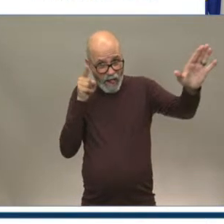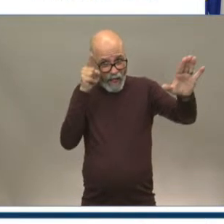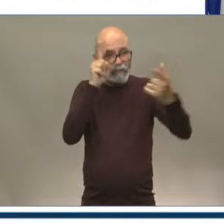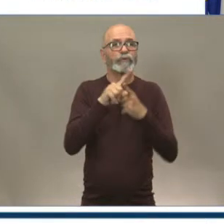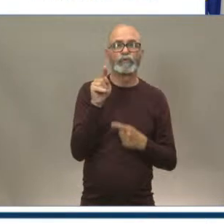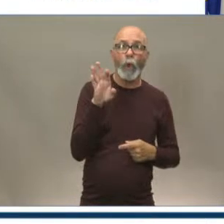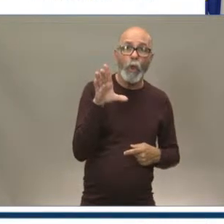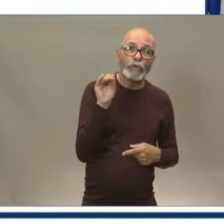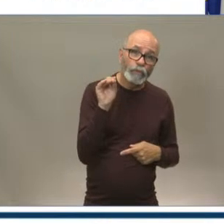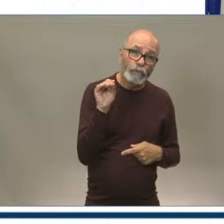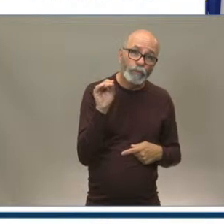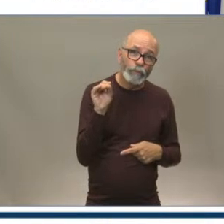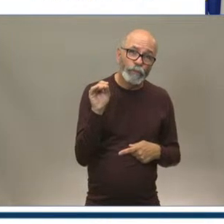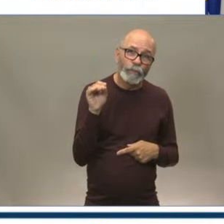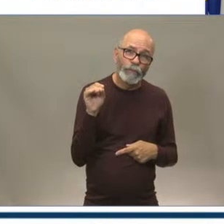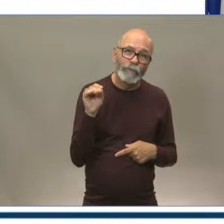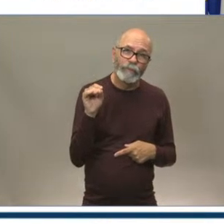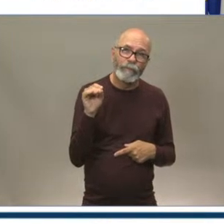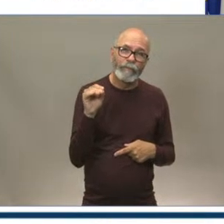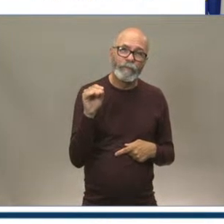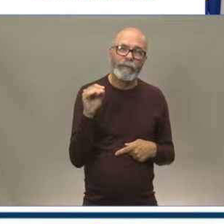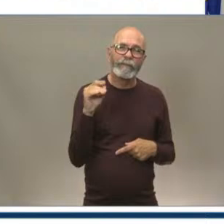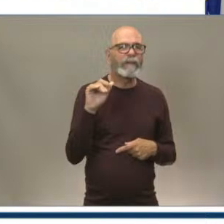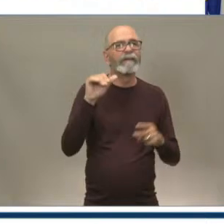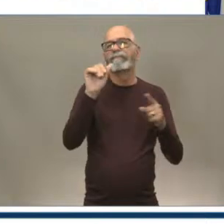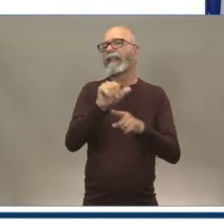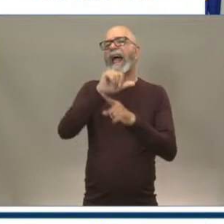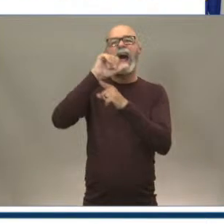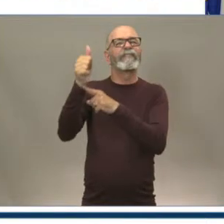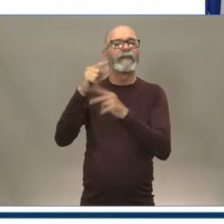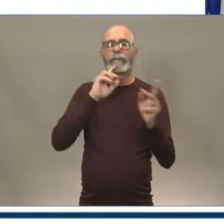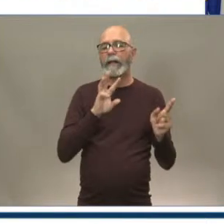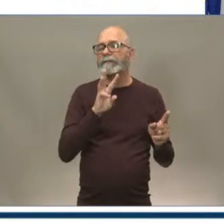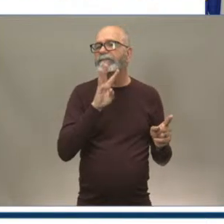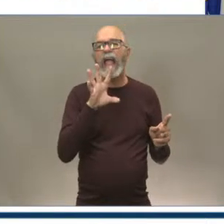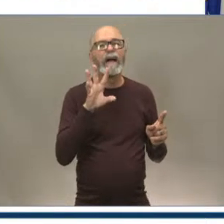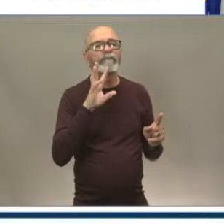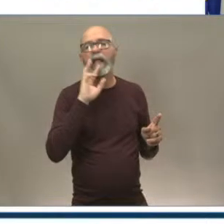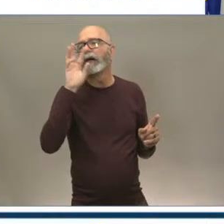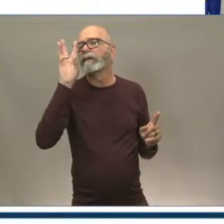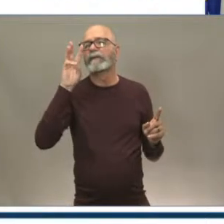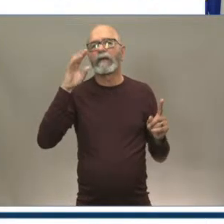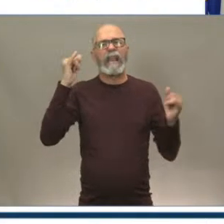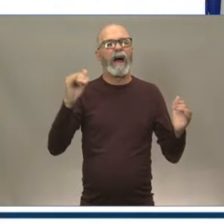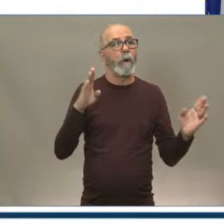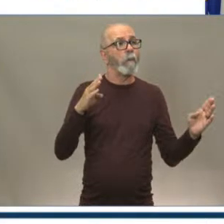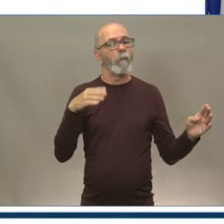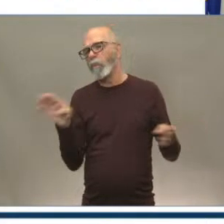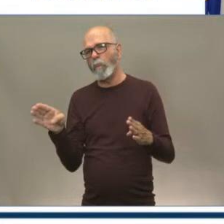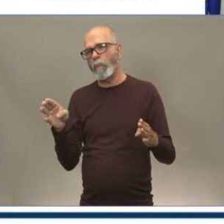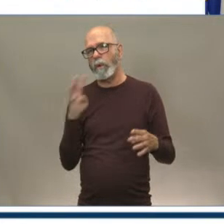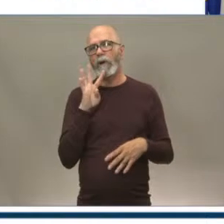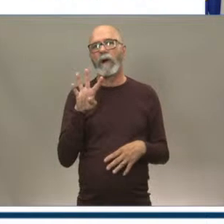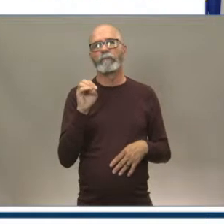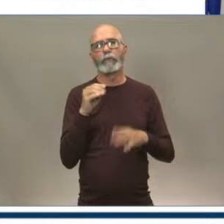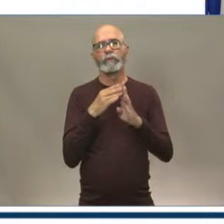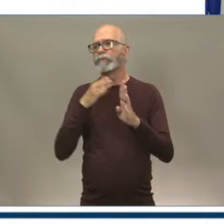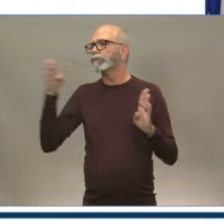for ages 55 to 64. And now the vaccine has been extended to those age 40 and above. There are still